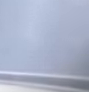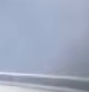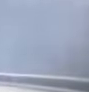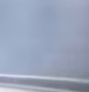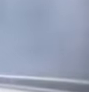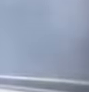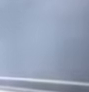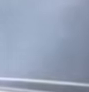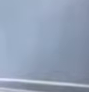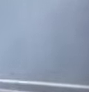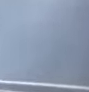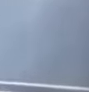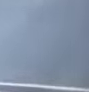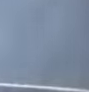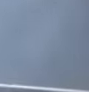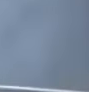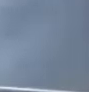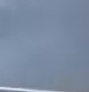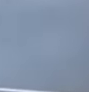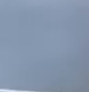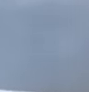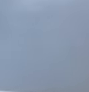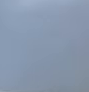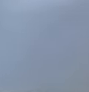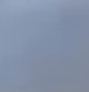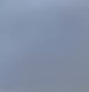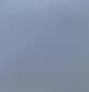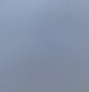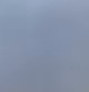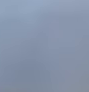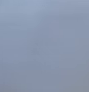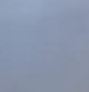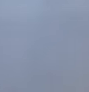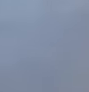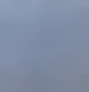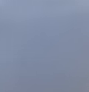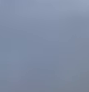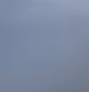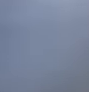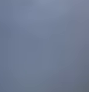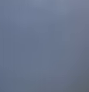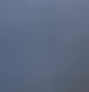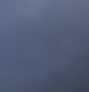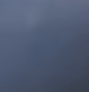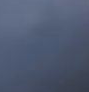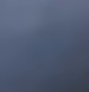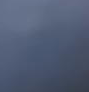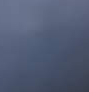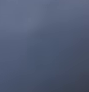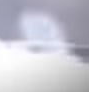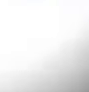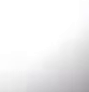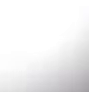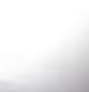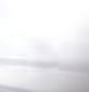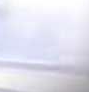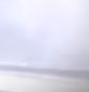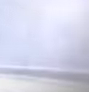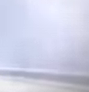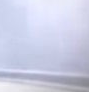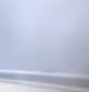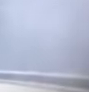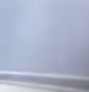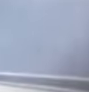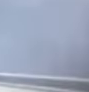Vodi, vodi, andanga. Tumse, kabisa mvuti anu